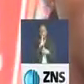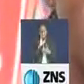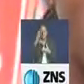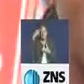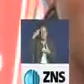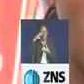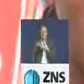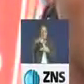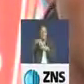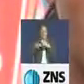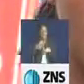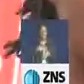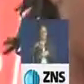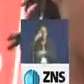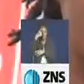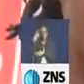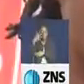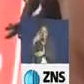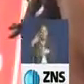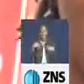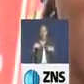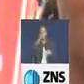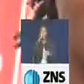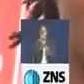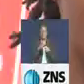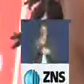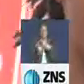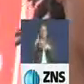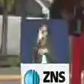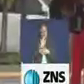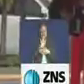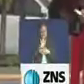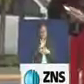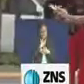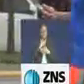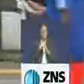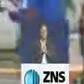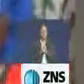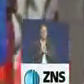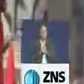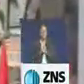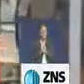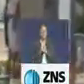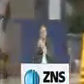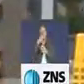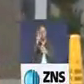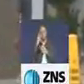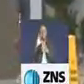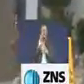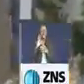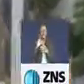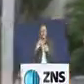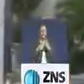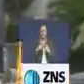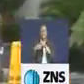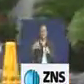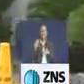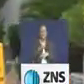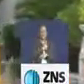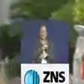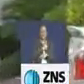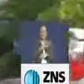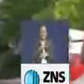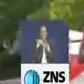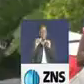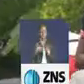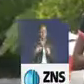my dreams, and have faith in God. It's why I always strong. Because of her friendly attitude and her ability to speak several